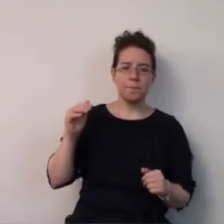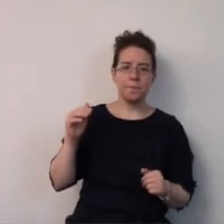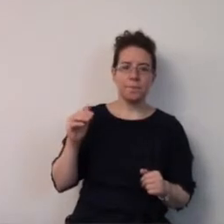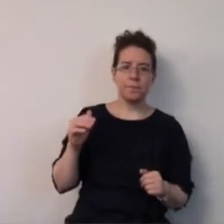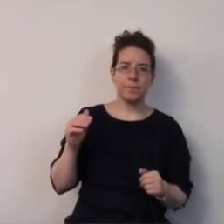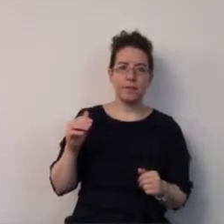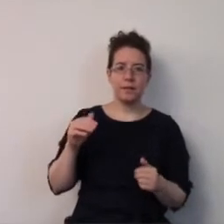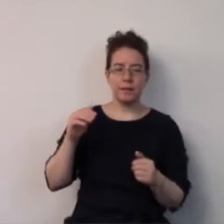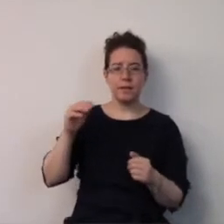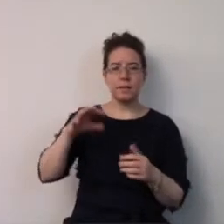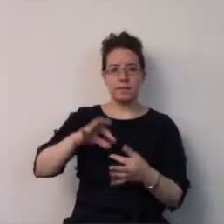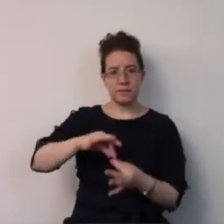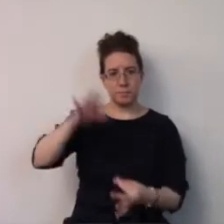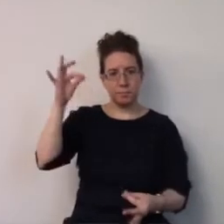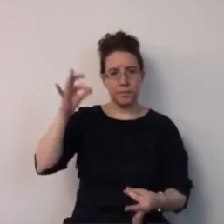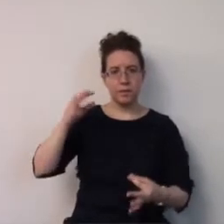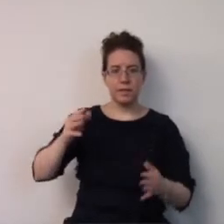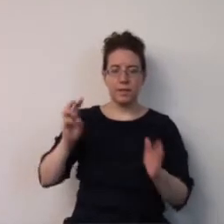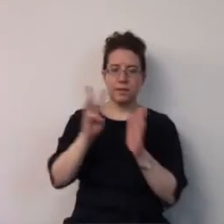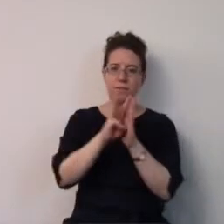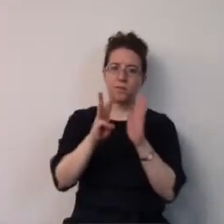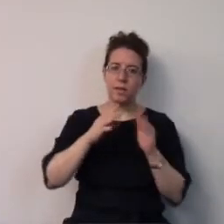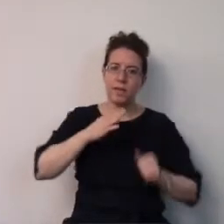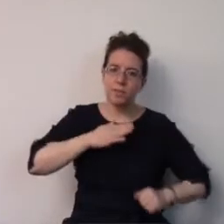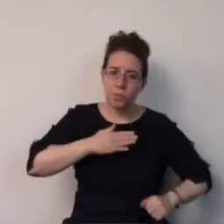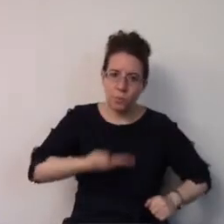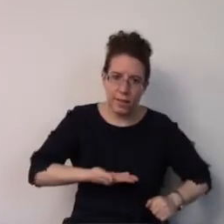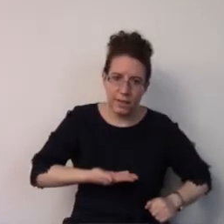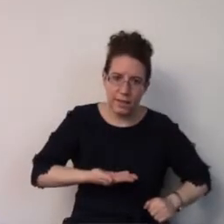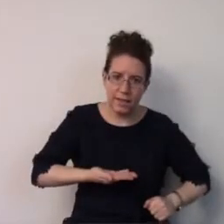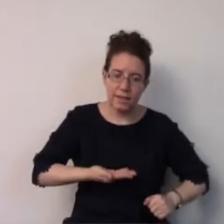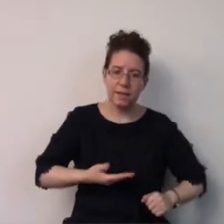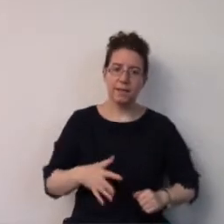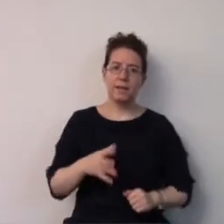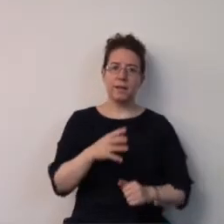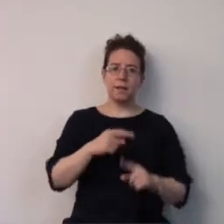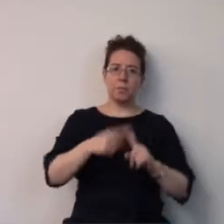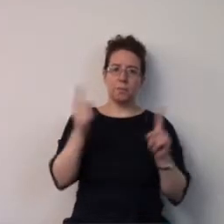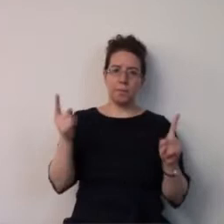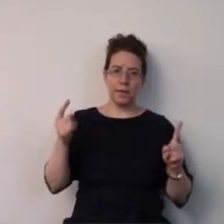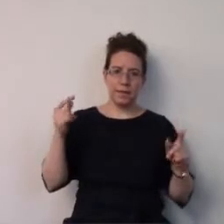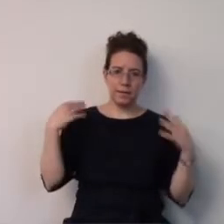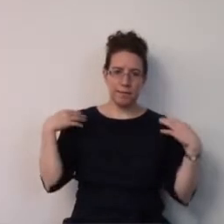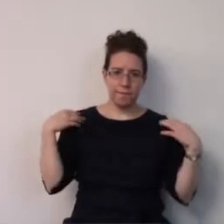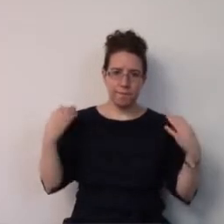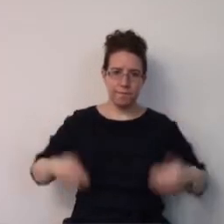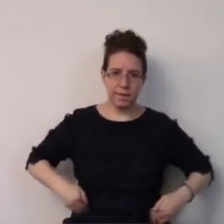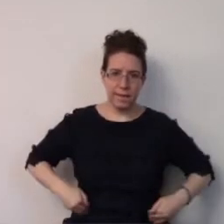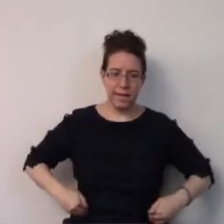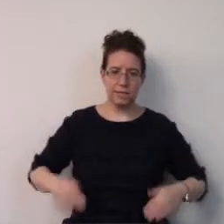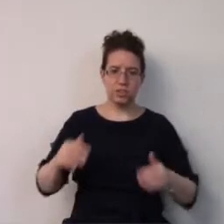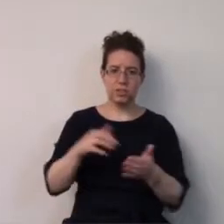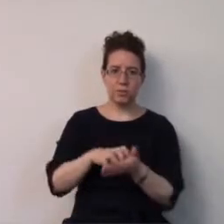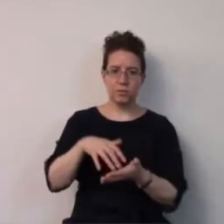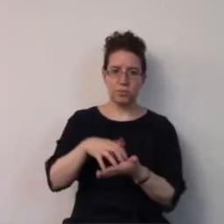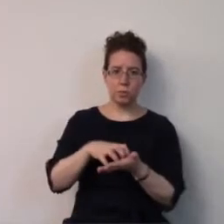on my knees I'll stay. Ooh, Jesus. I want to be